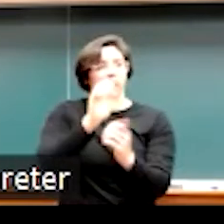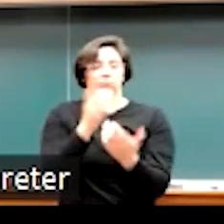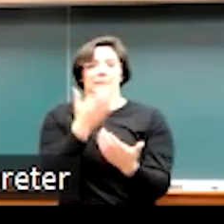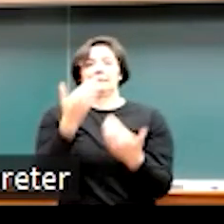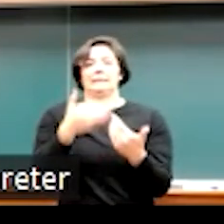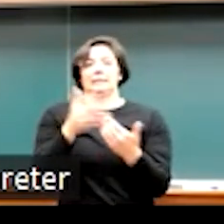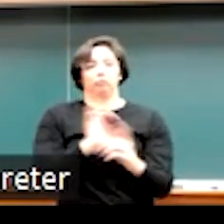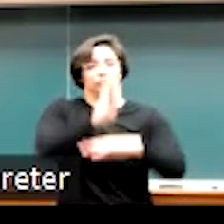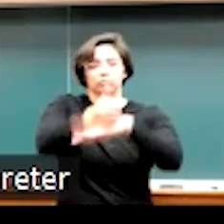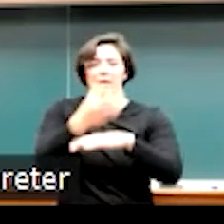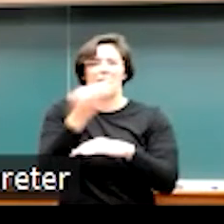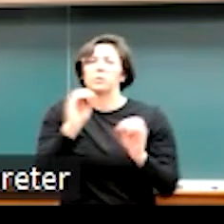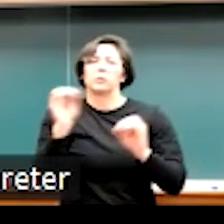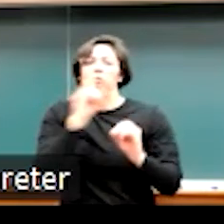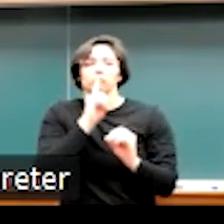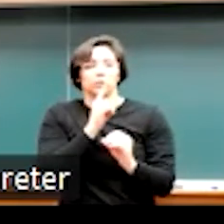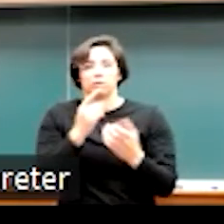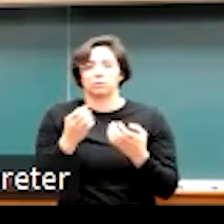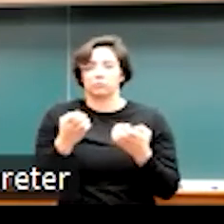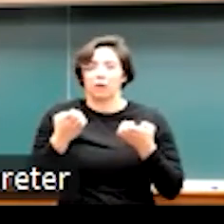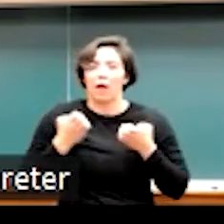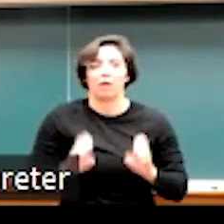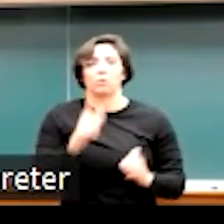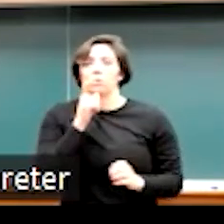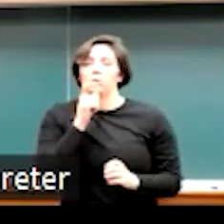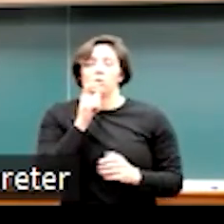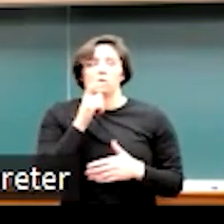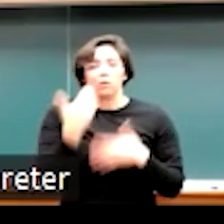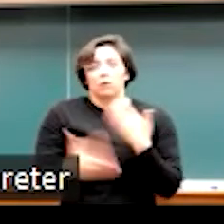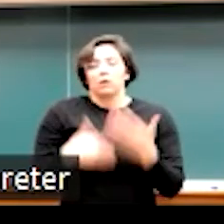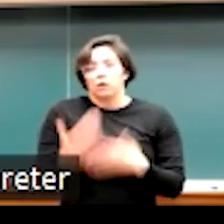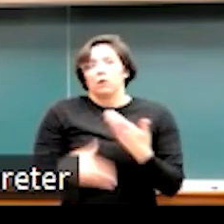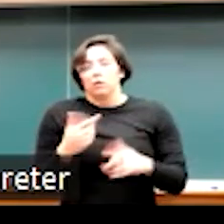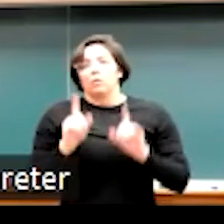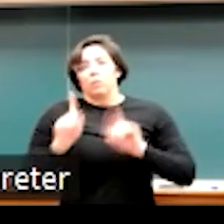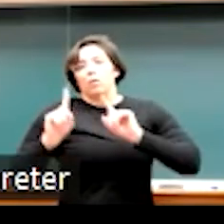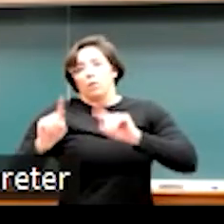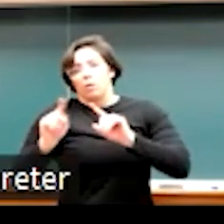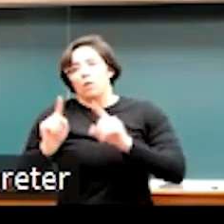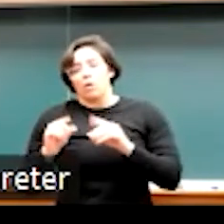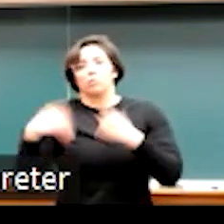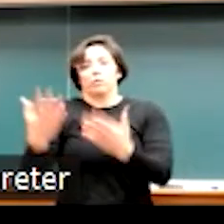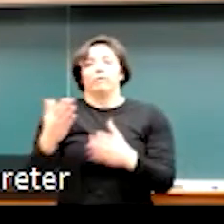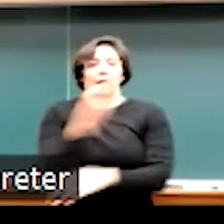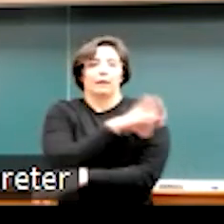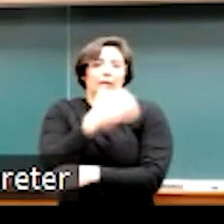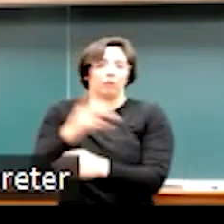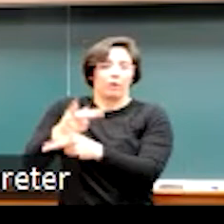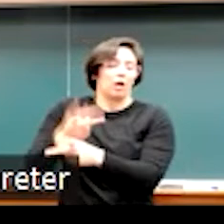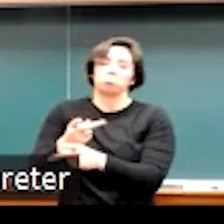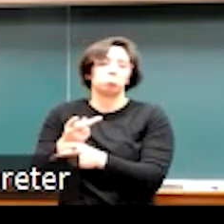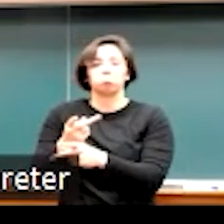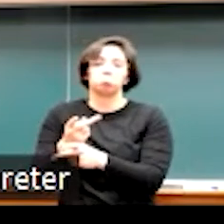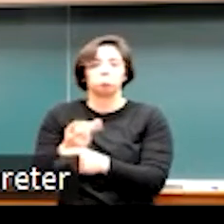they don't require more effort from the people who are already expending huge amounts of effort in the delivery of clinical care, right? So